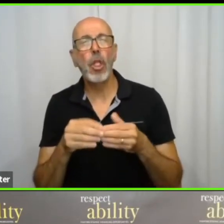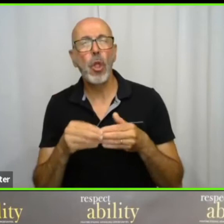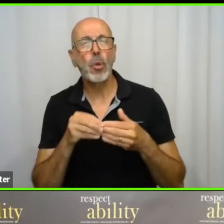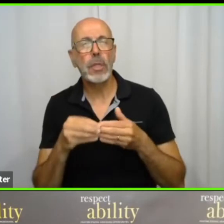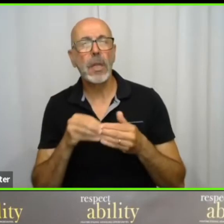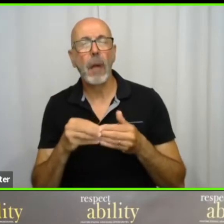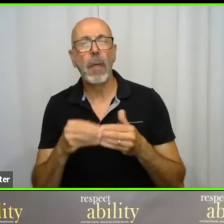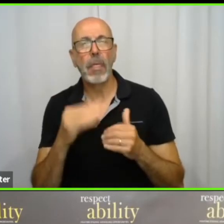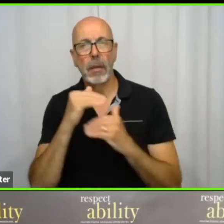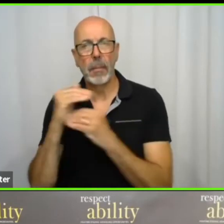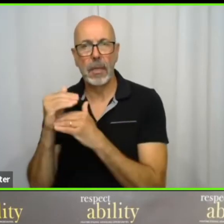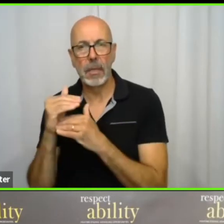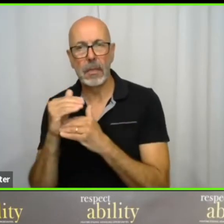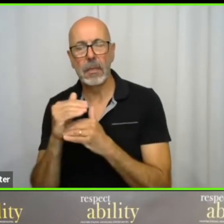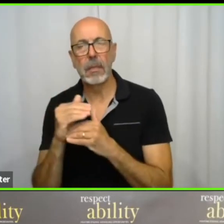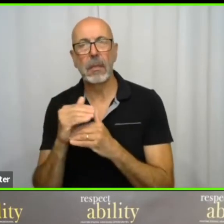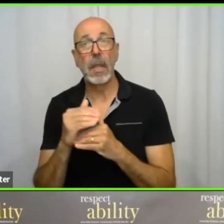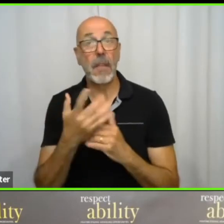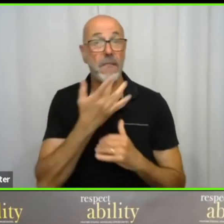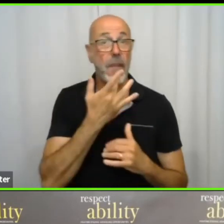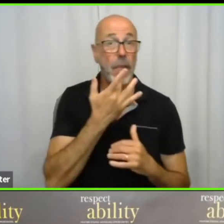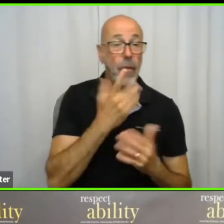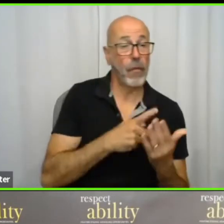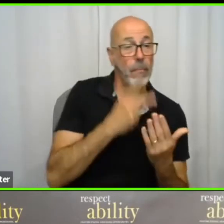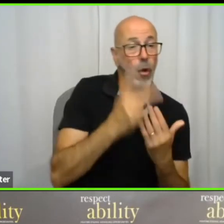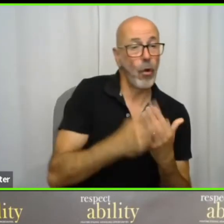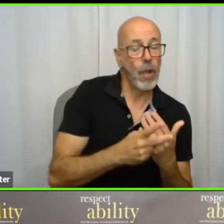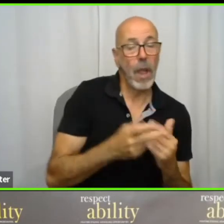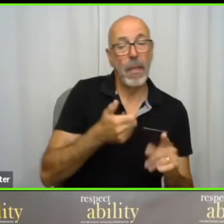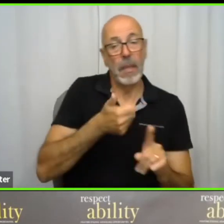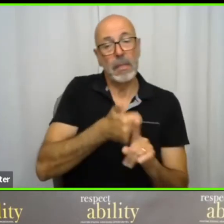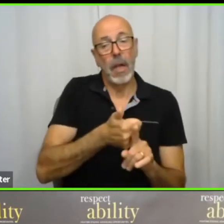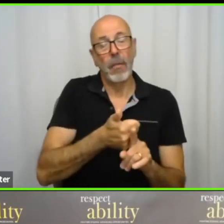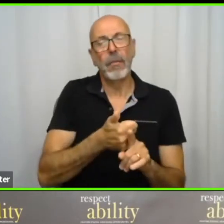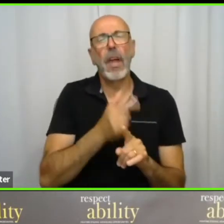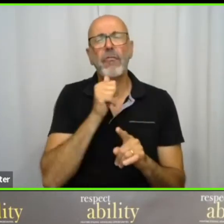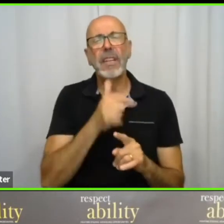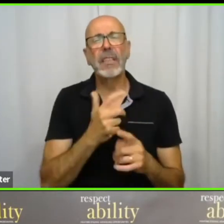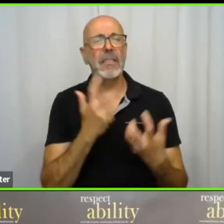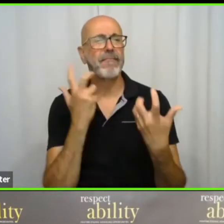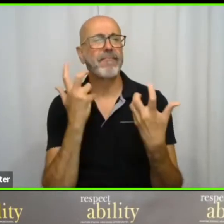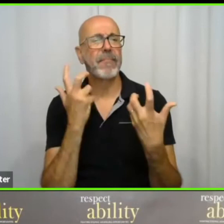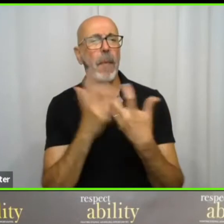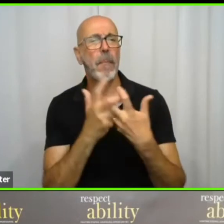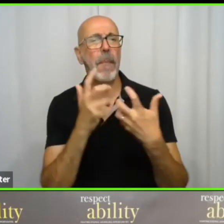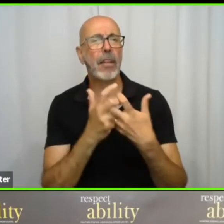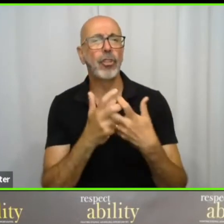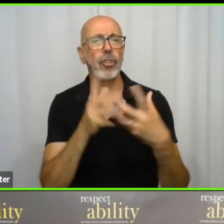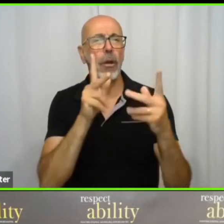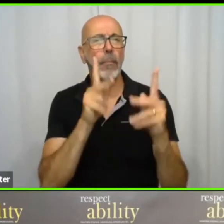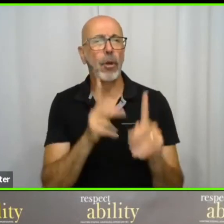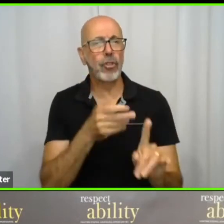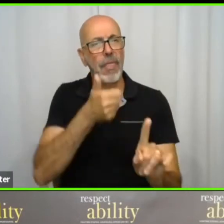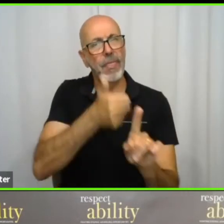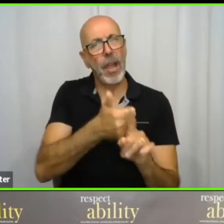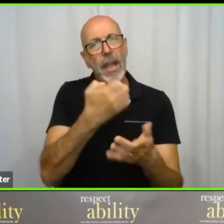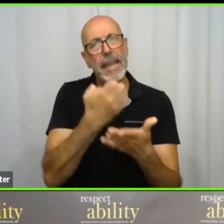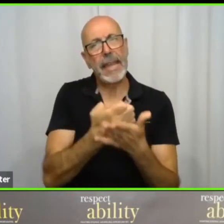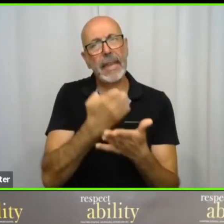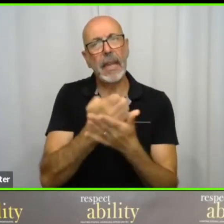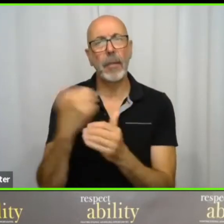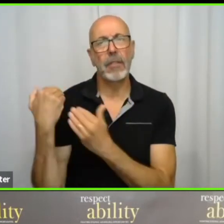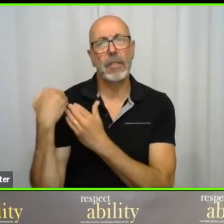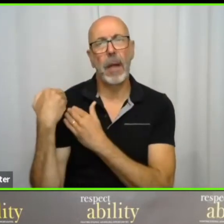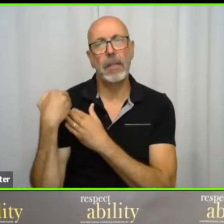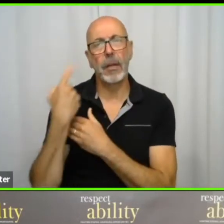favor of a program that matches a person's economic responsibility